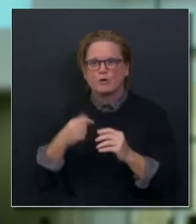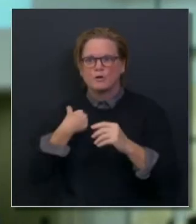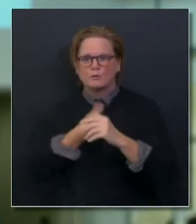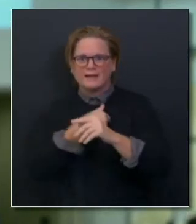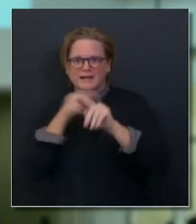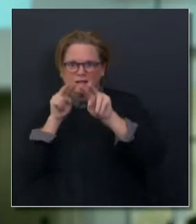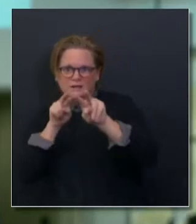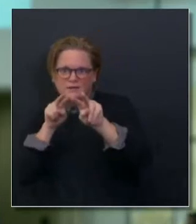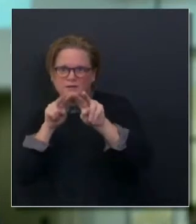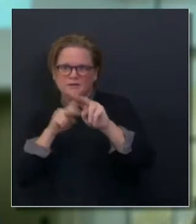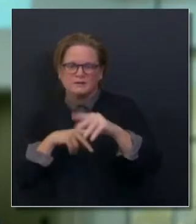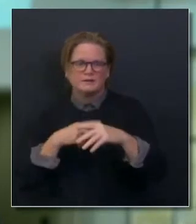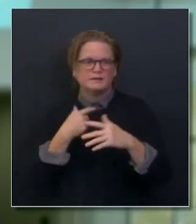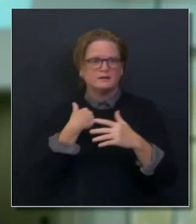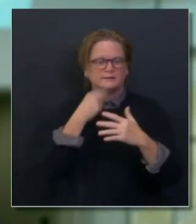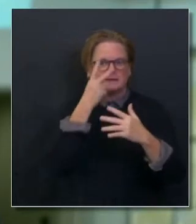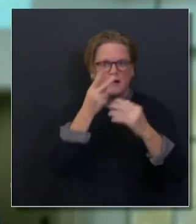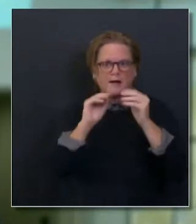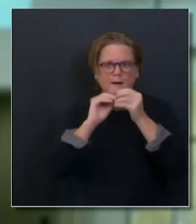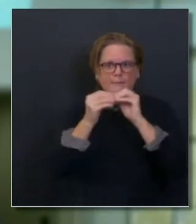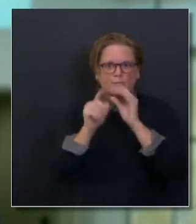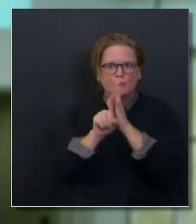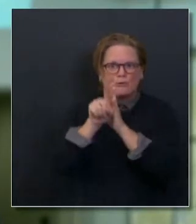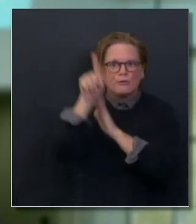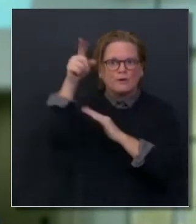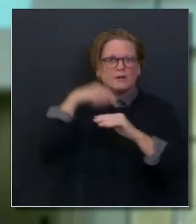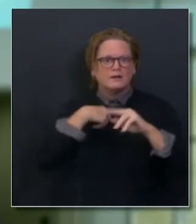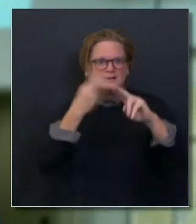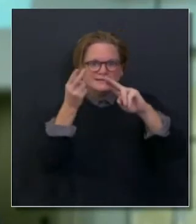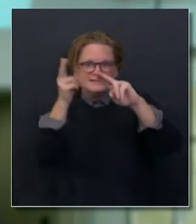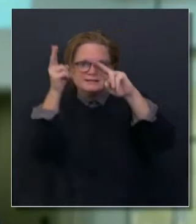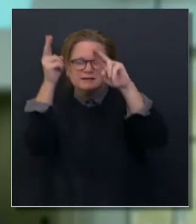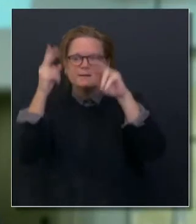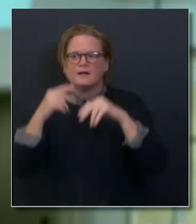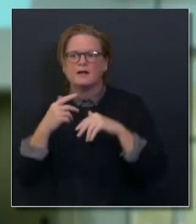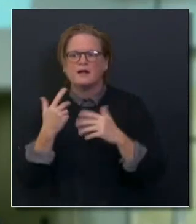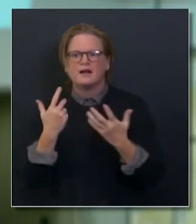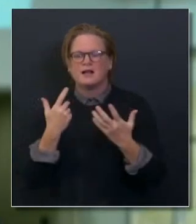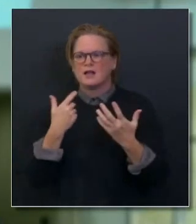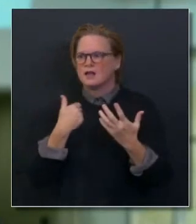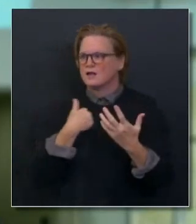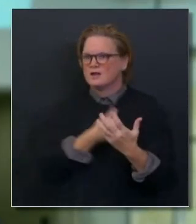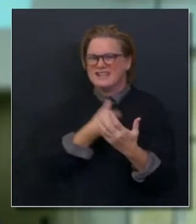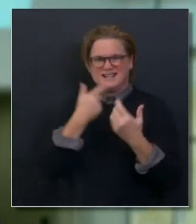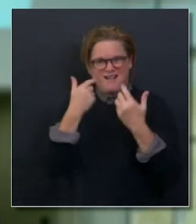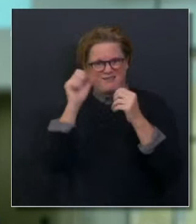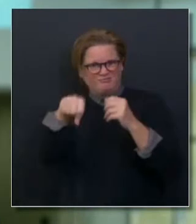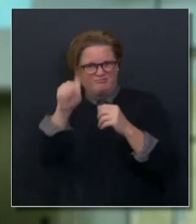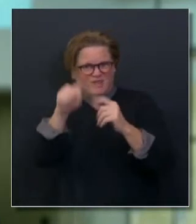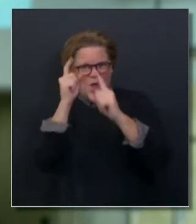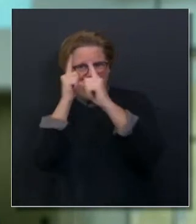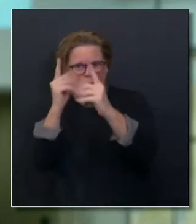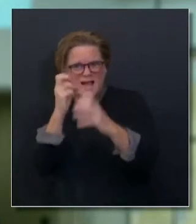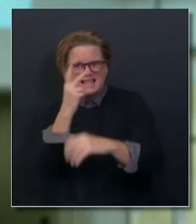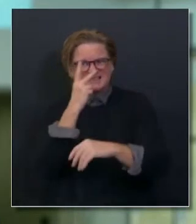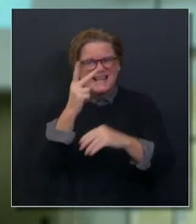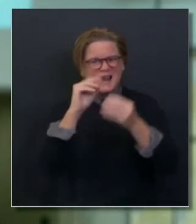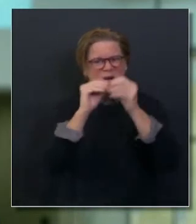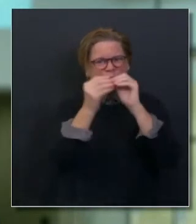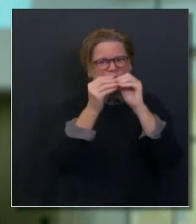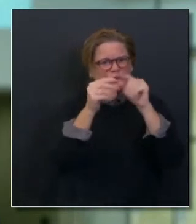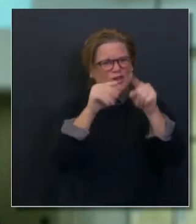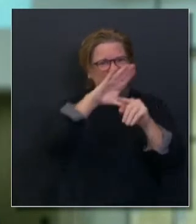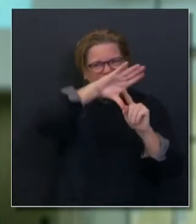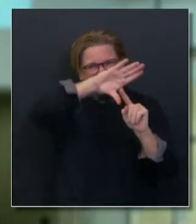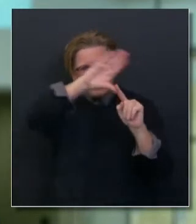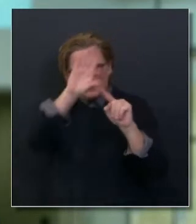we, of course, want to do all we can to avoid getting there, to make it as short a period as possible once we